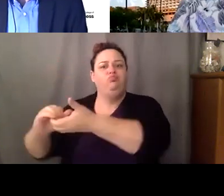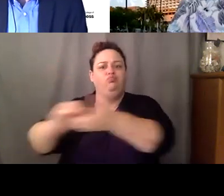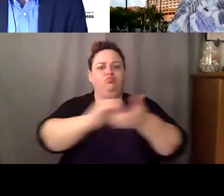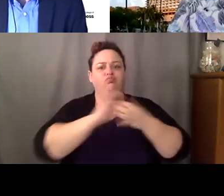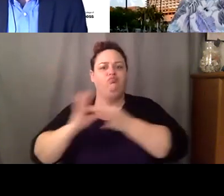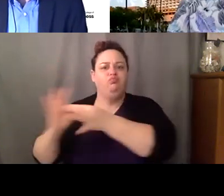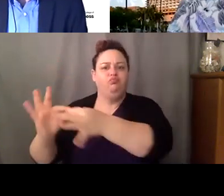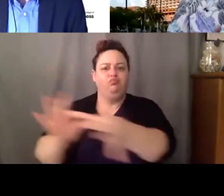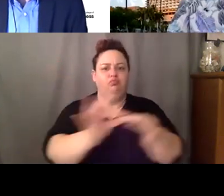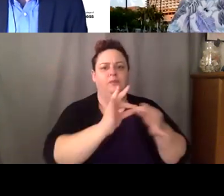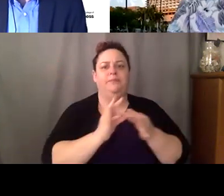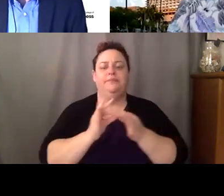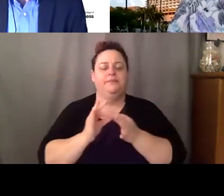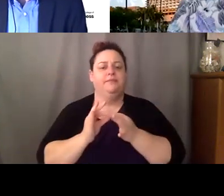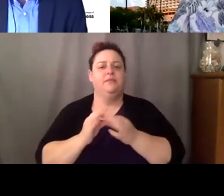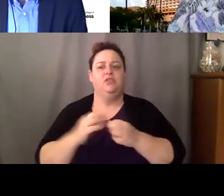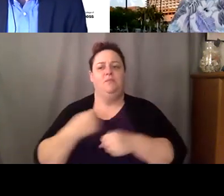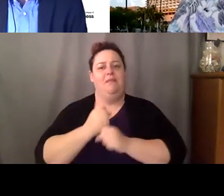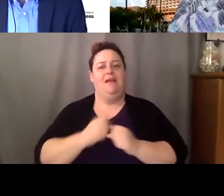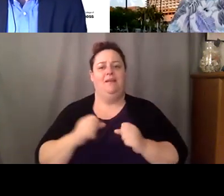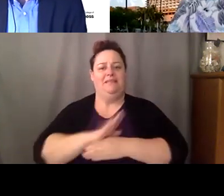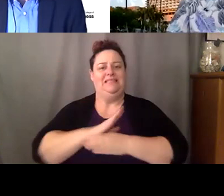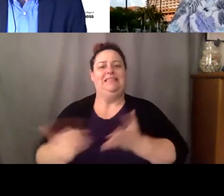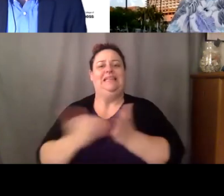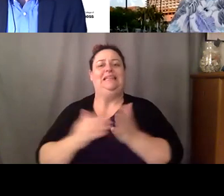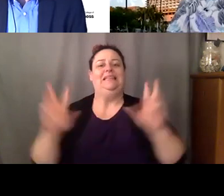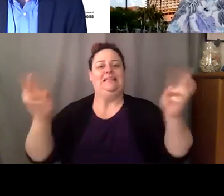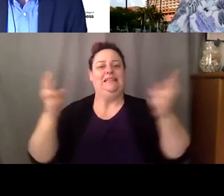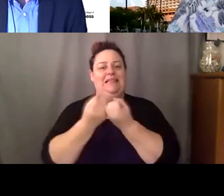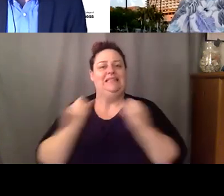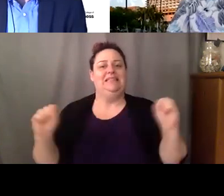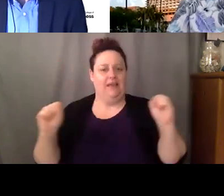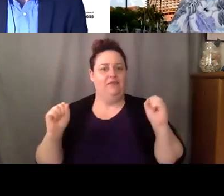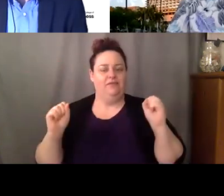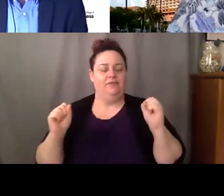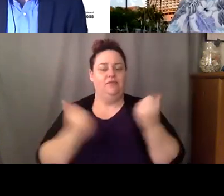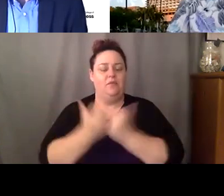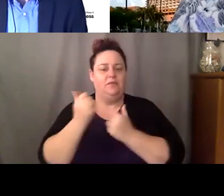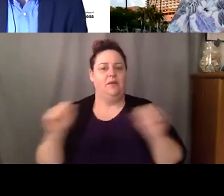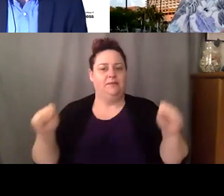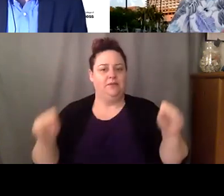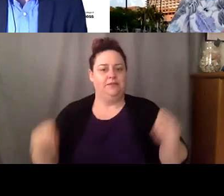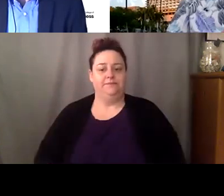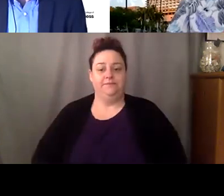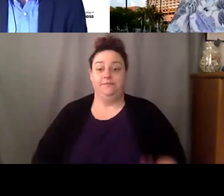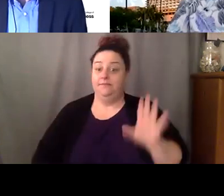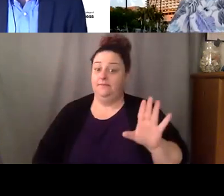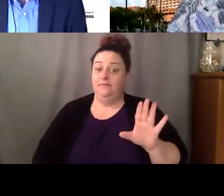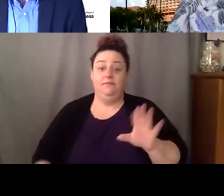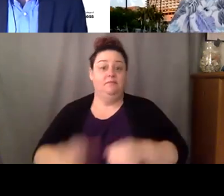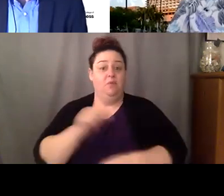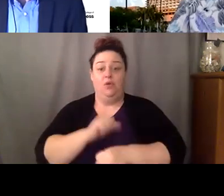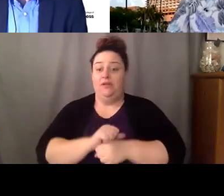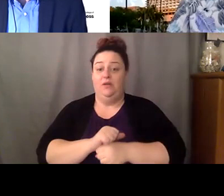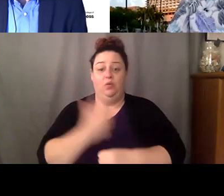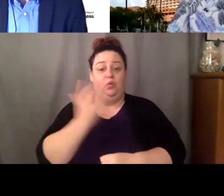to return our business to somewhat safe to a certain extent. But I got to tell you, working in the current,